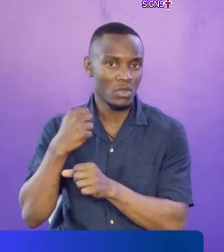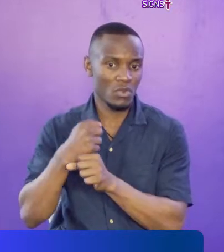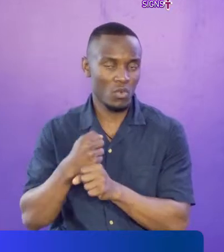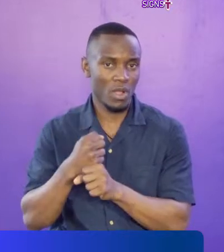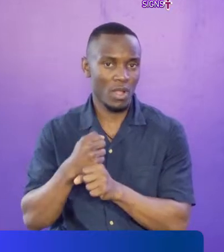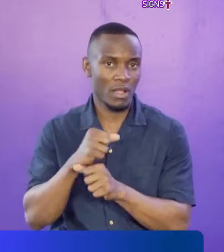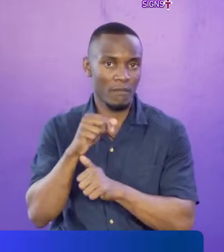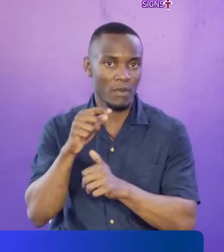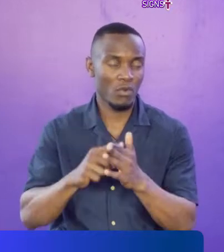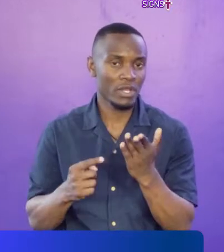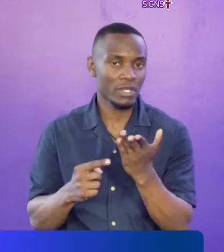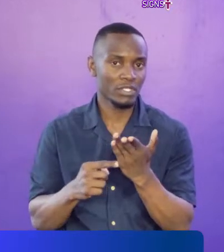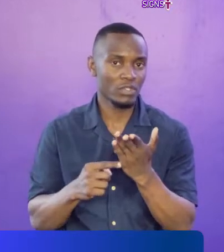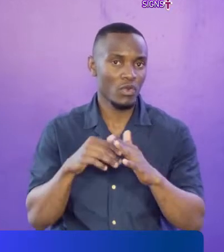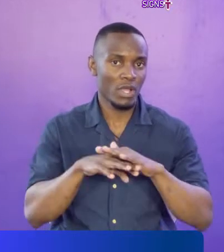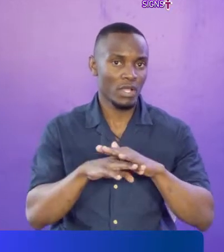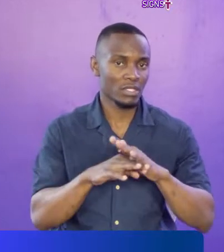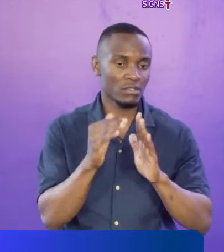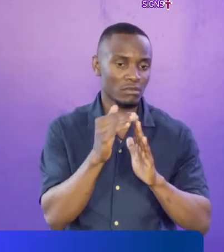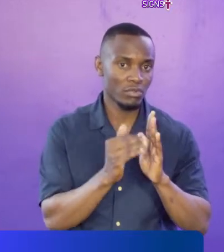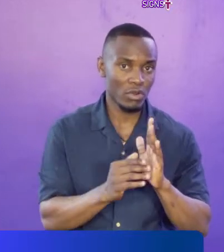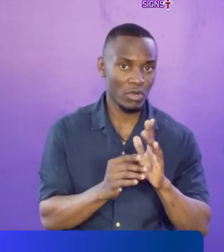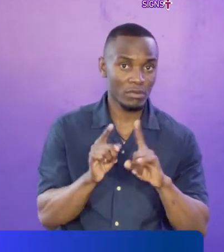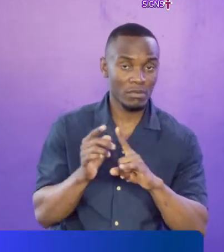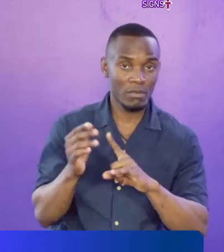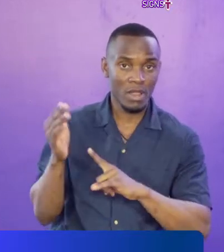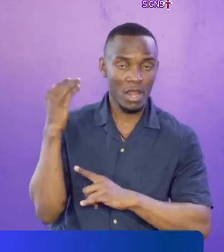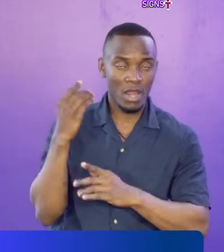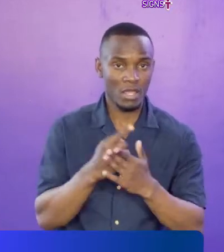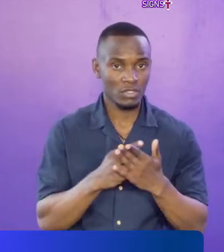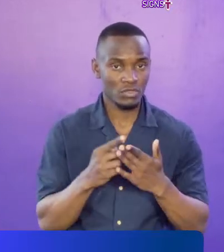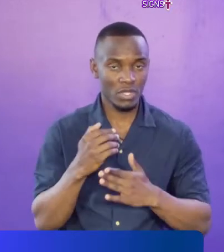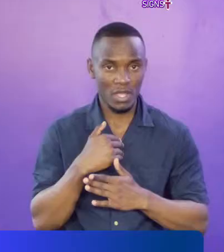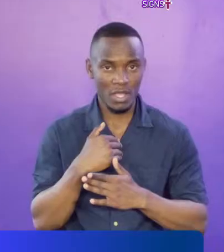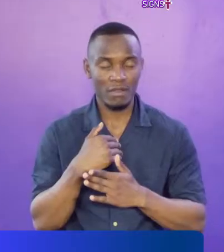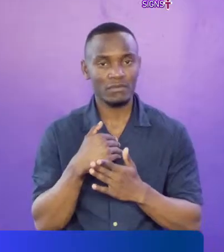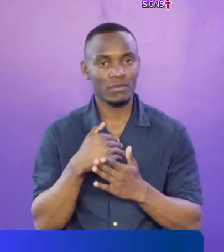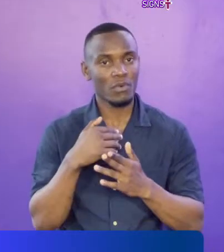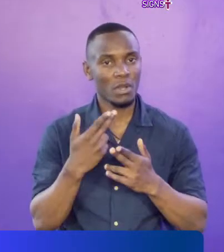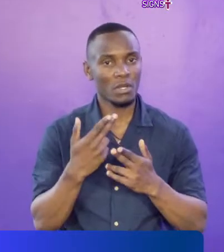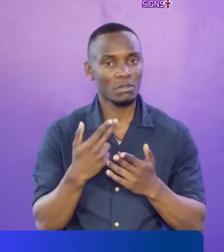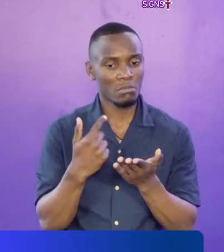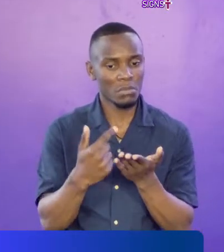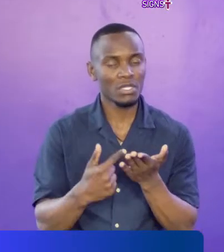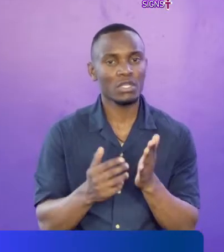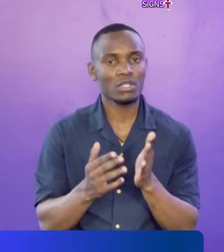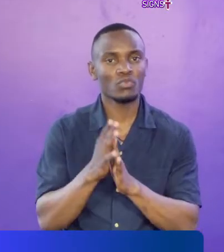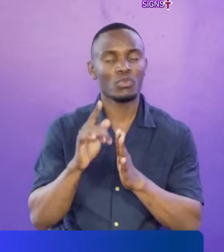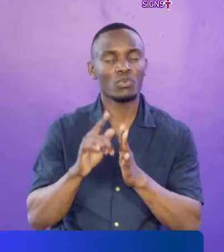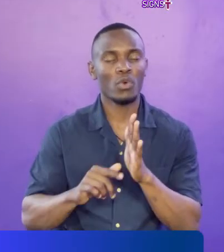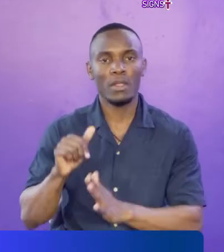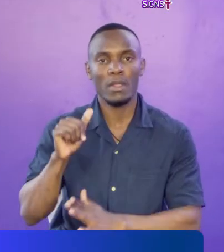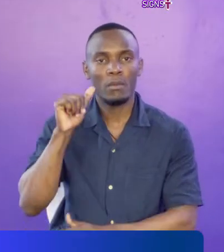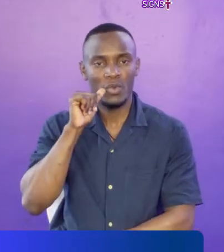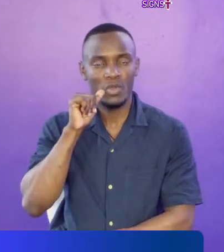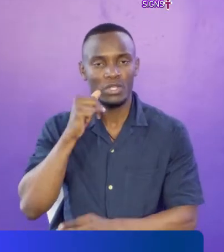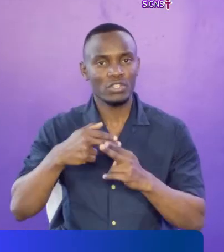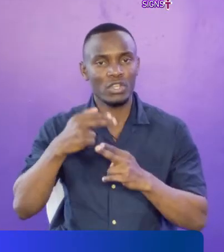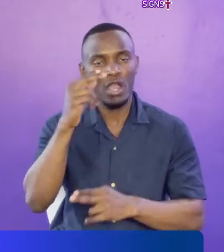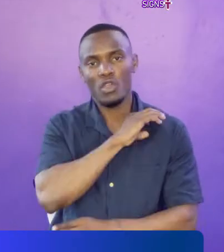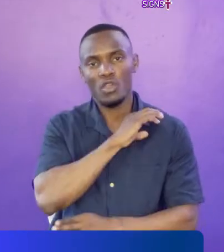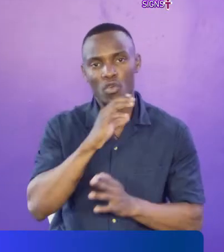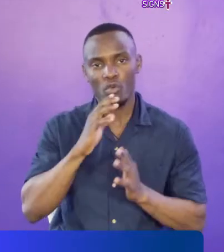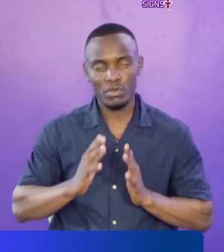if you might remember, last week we had a sit down with the British High Commissioner, that is the acting British High Commissioner, Dr. Ed